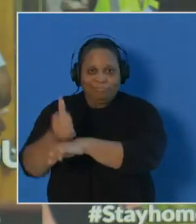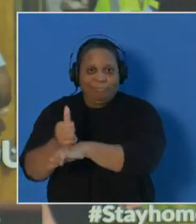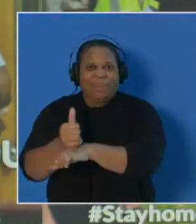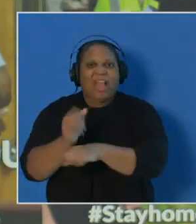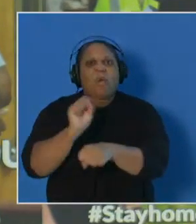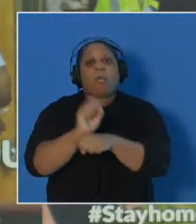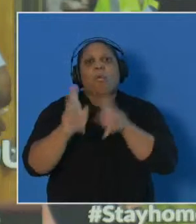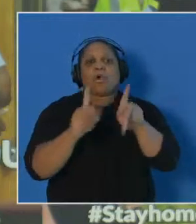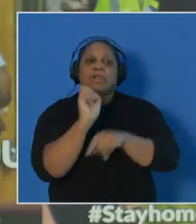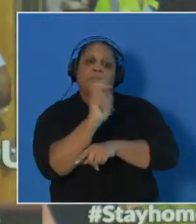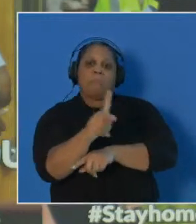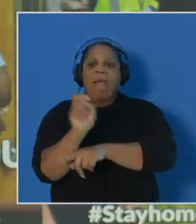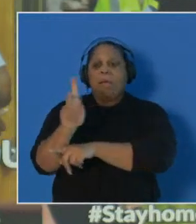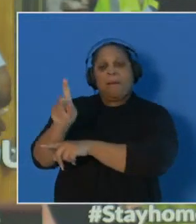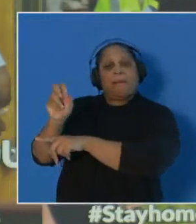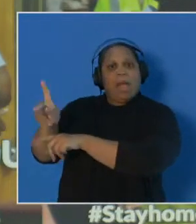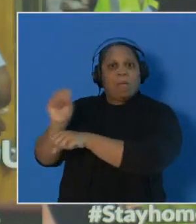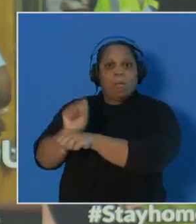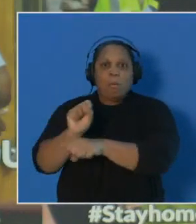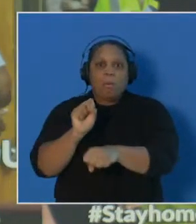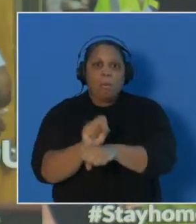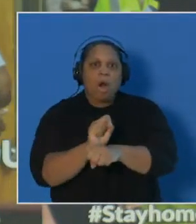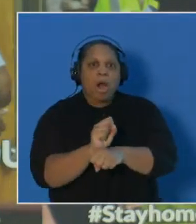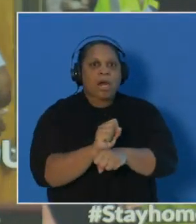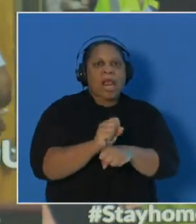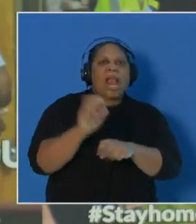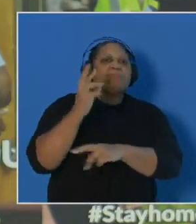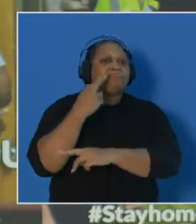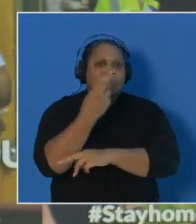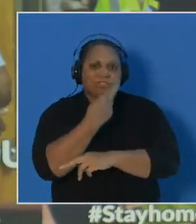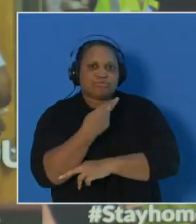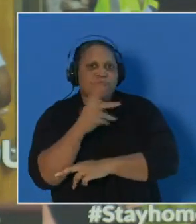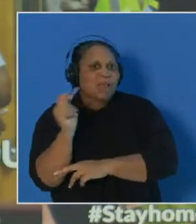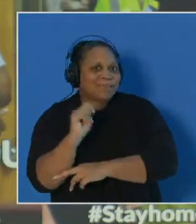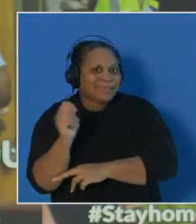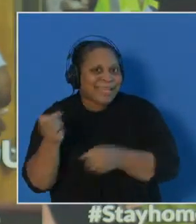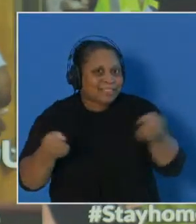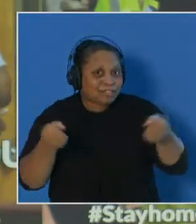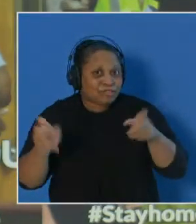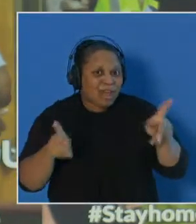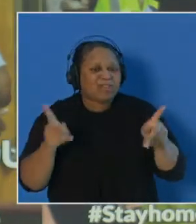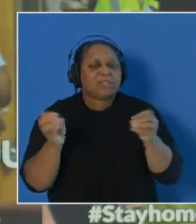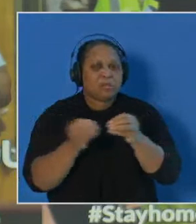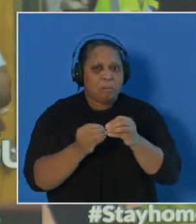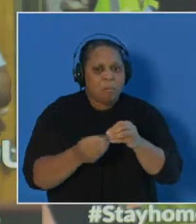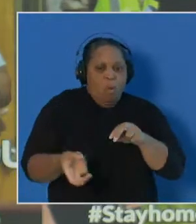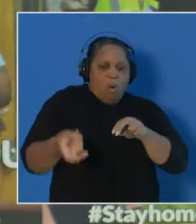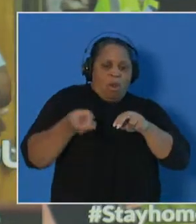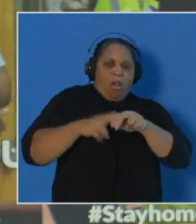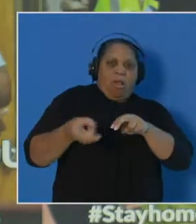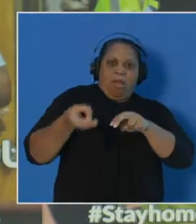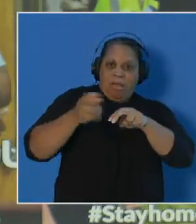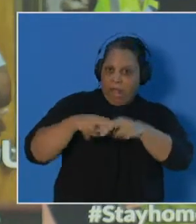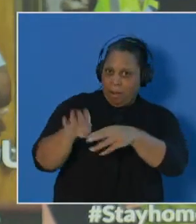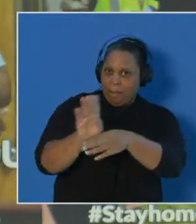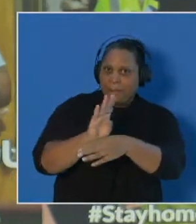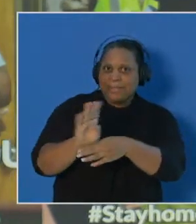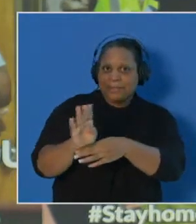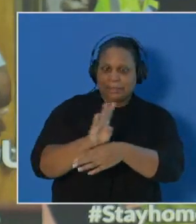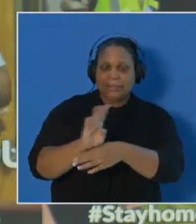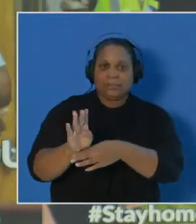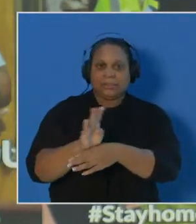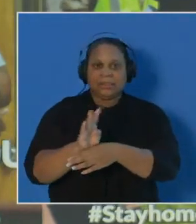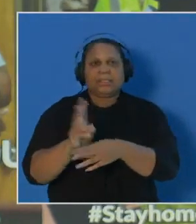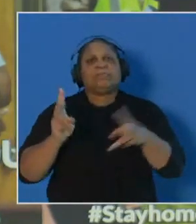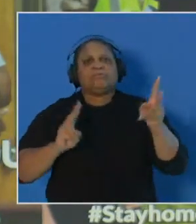prepare to return to work, and our restaurants and taxi drivers will hopefully have more business and client